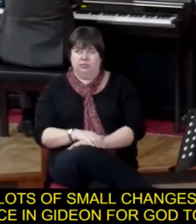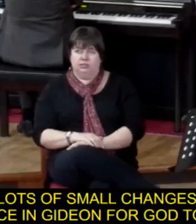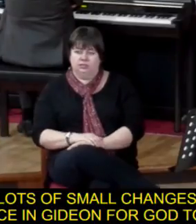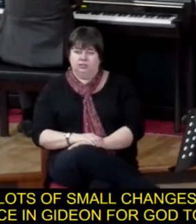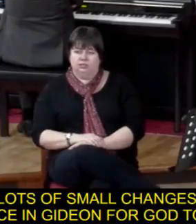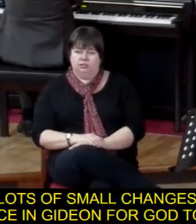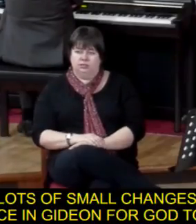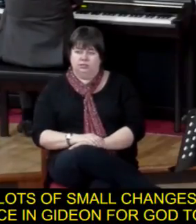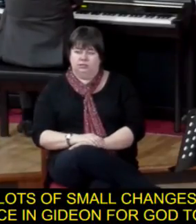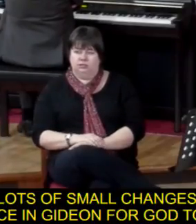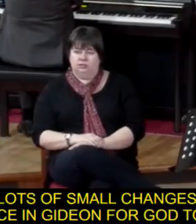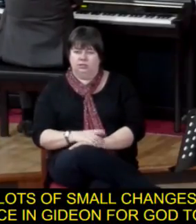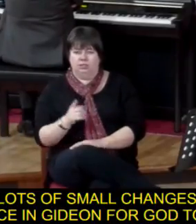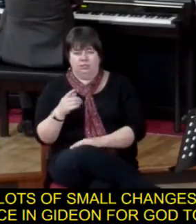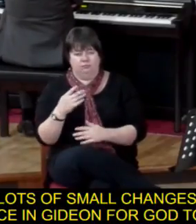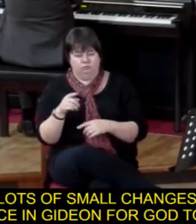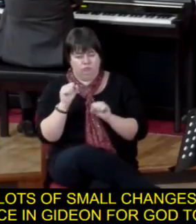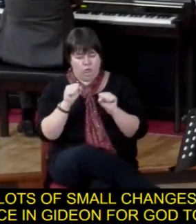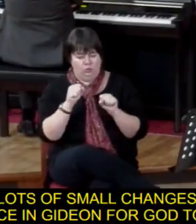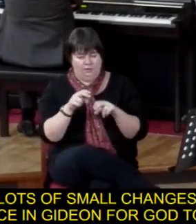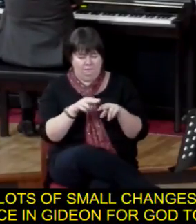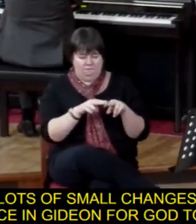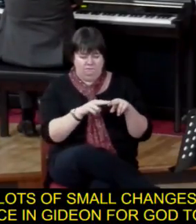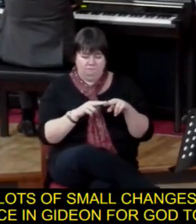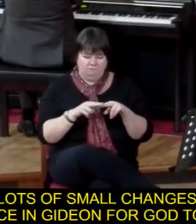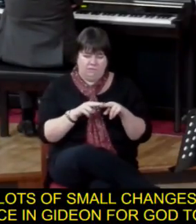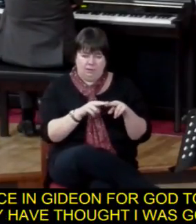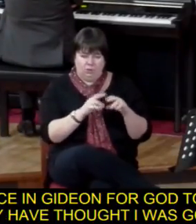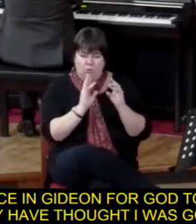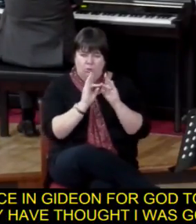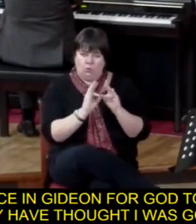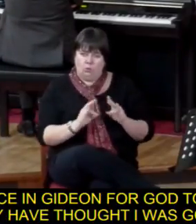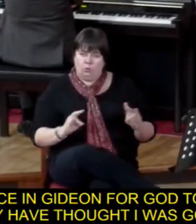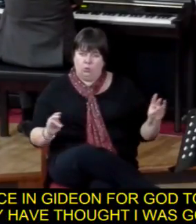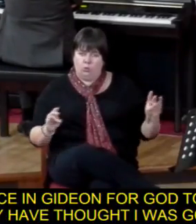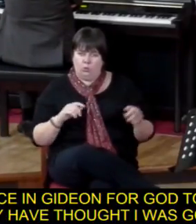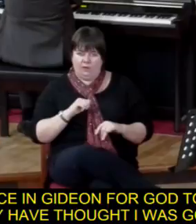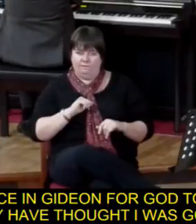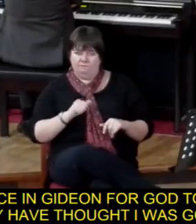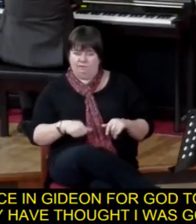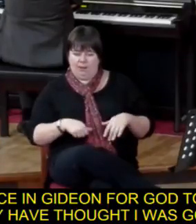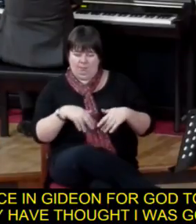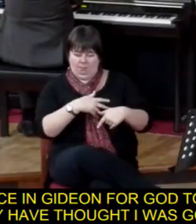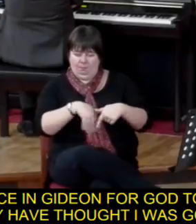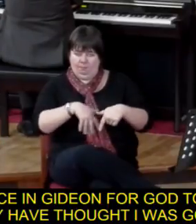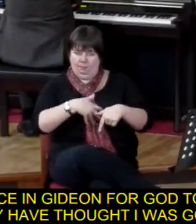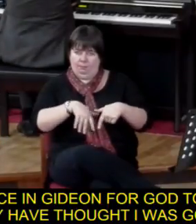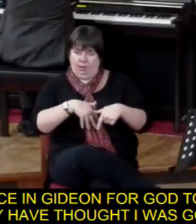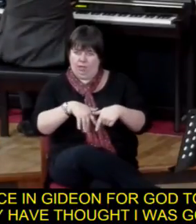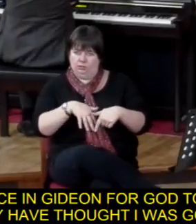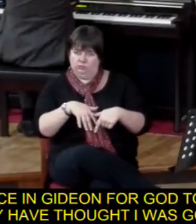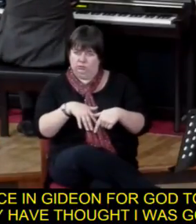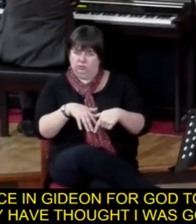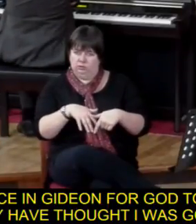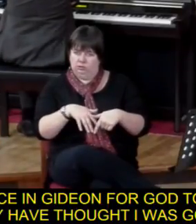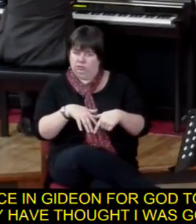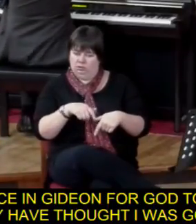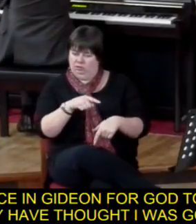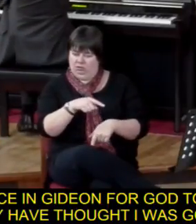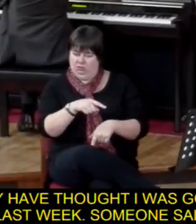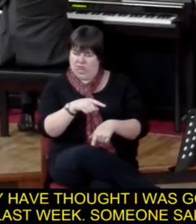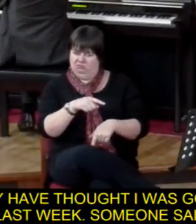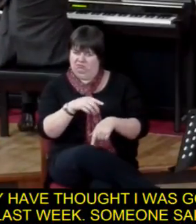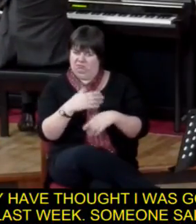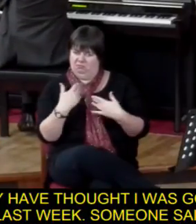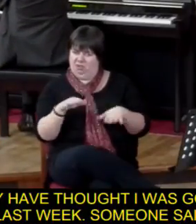was from a very quiet family, a farming background. You wouldn't have thought of him as being somebody that became a fighter. He